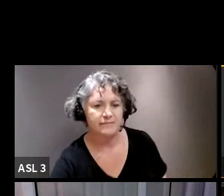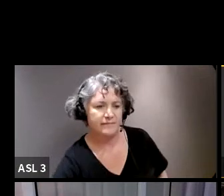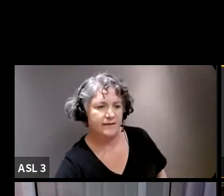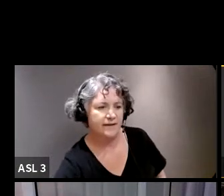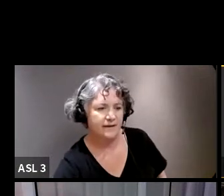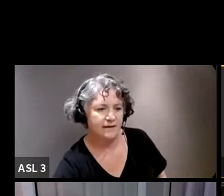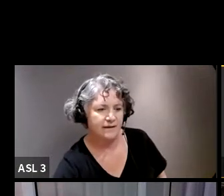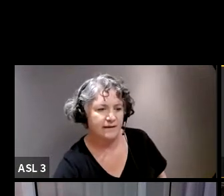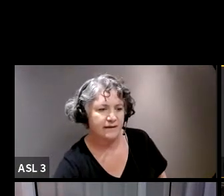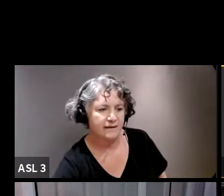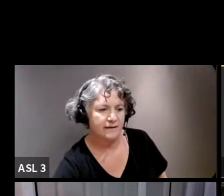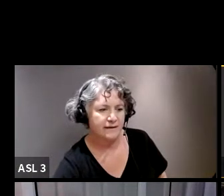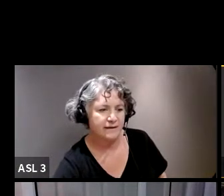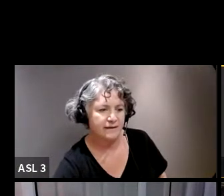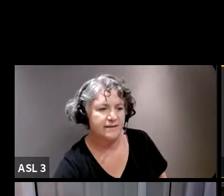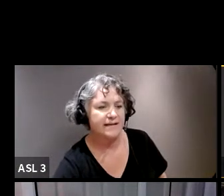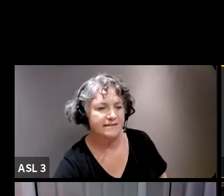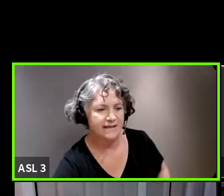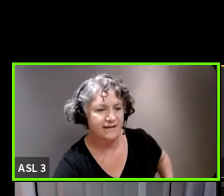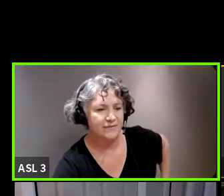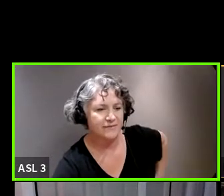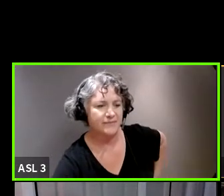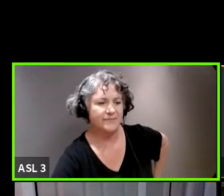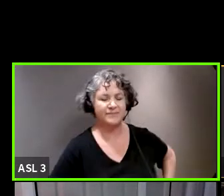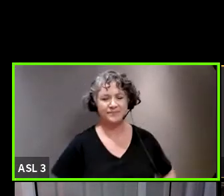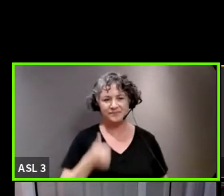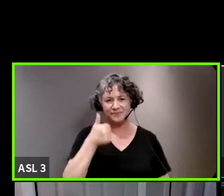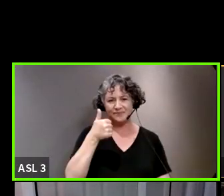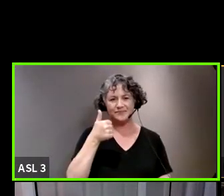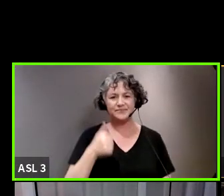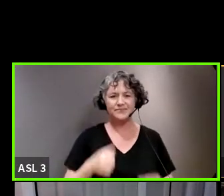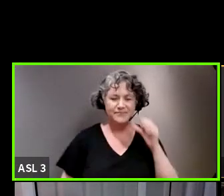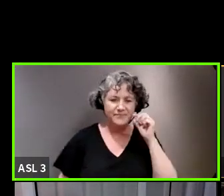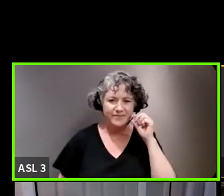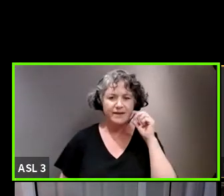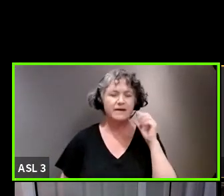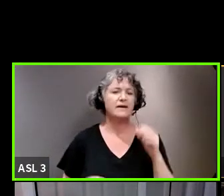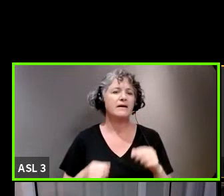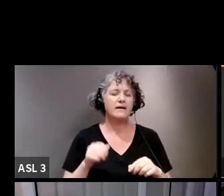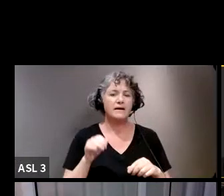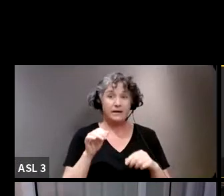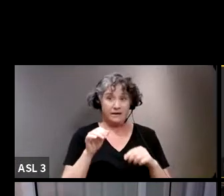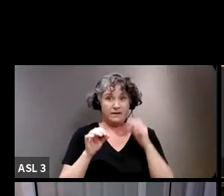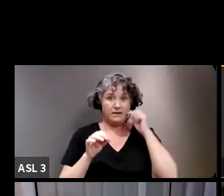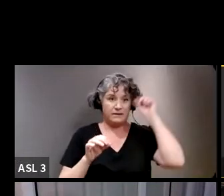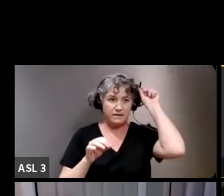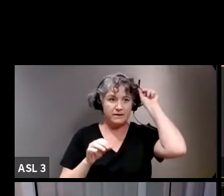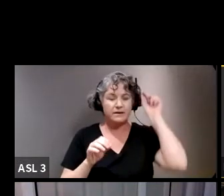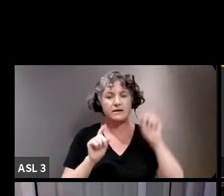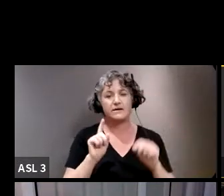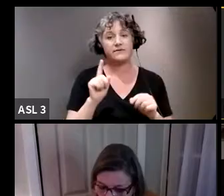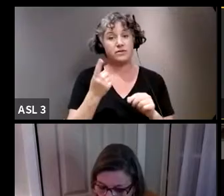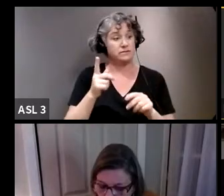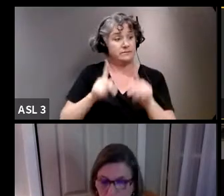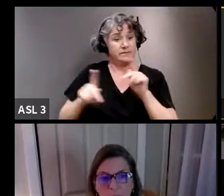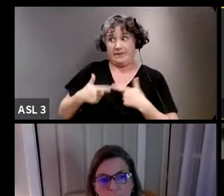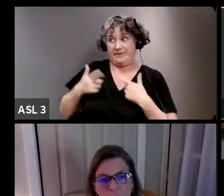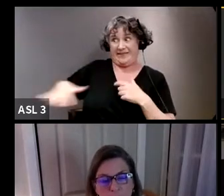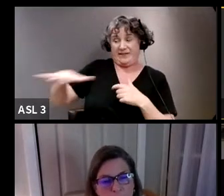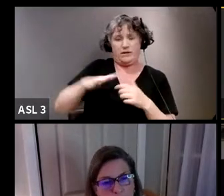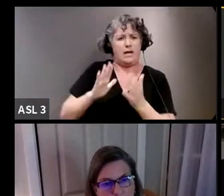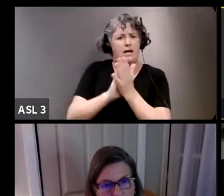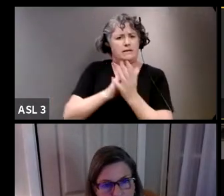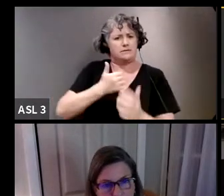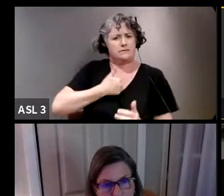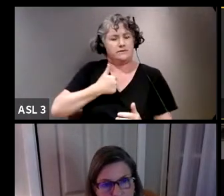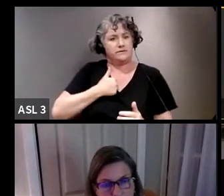more clear yes thank you all right so first residents should ask themselves are